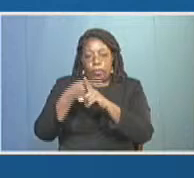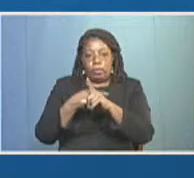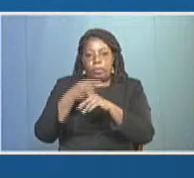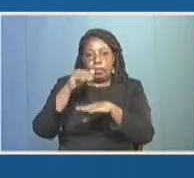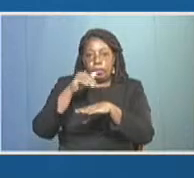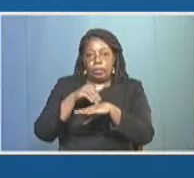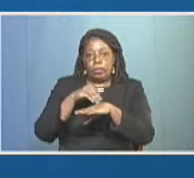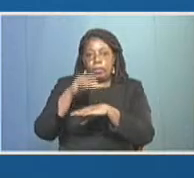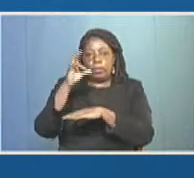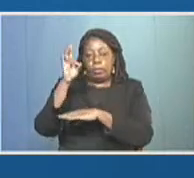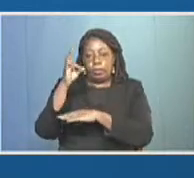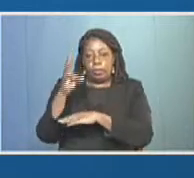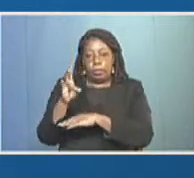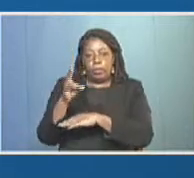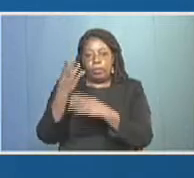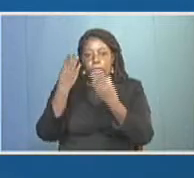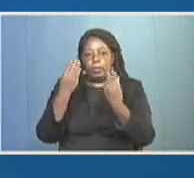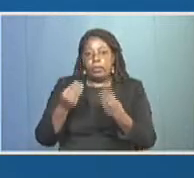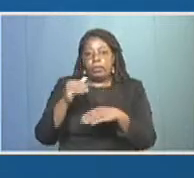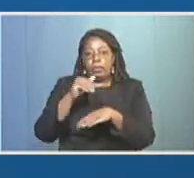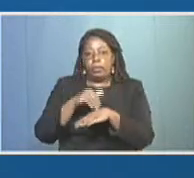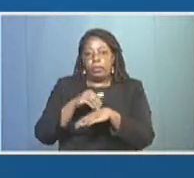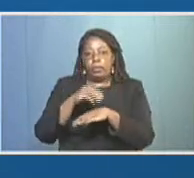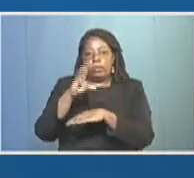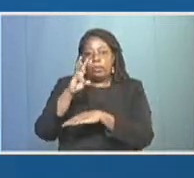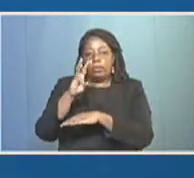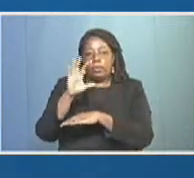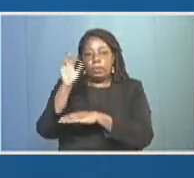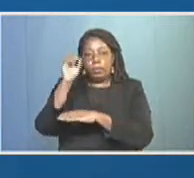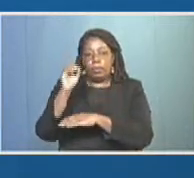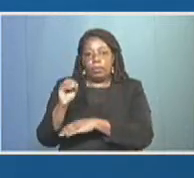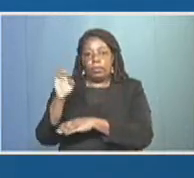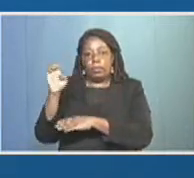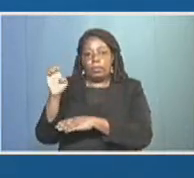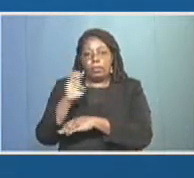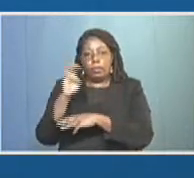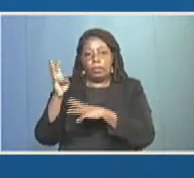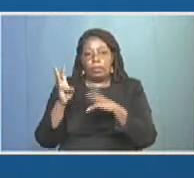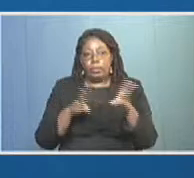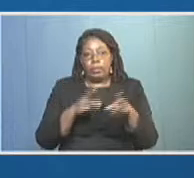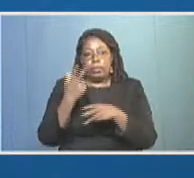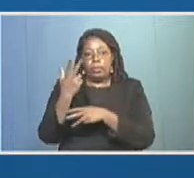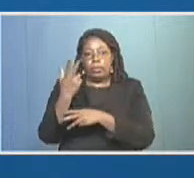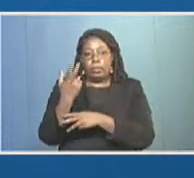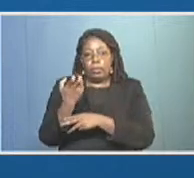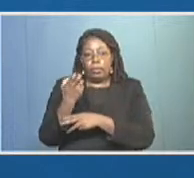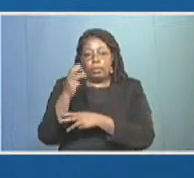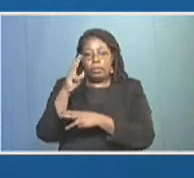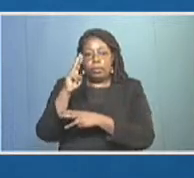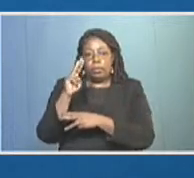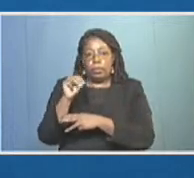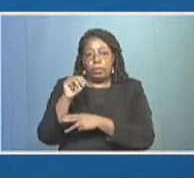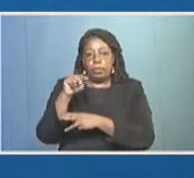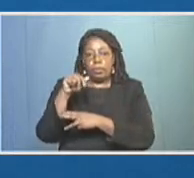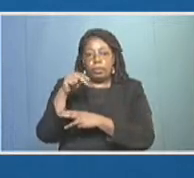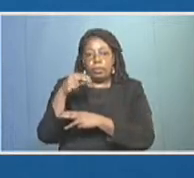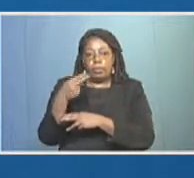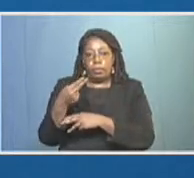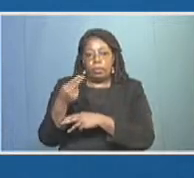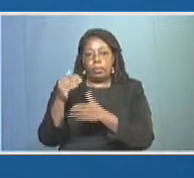at 77 degrees, relative humidity 69%. We have easterly winds at 13 miles per hour. The barometric